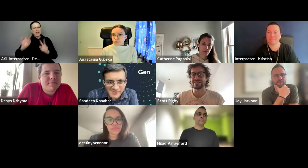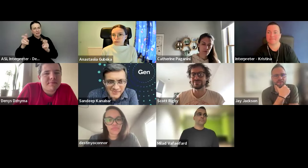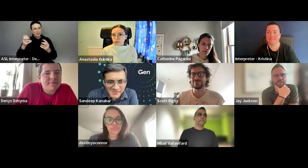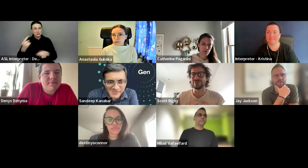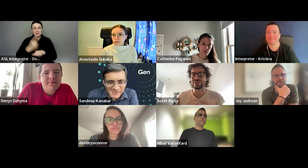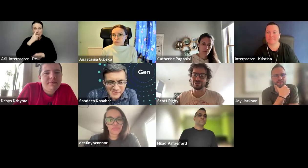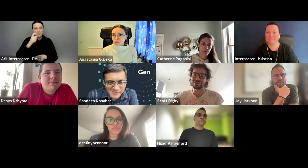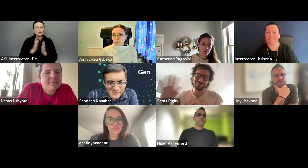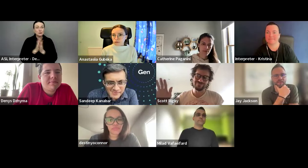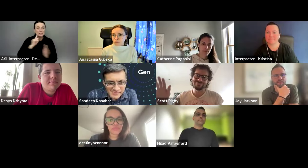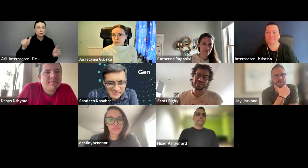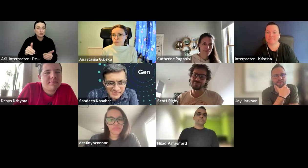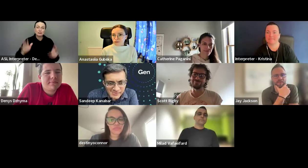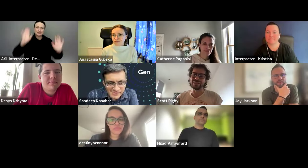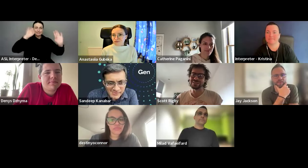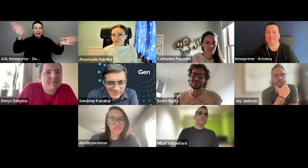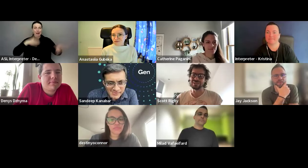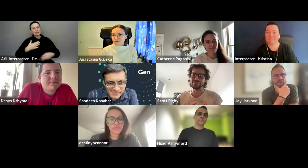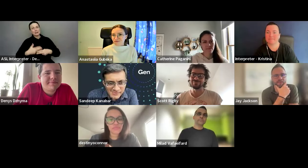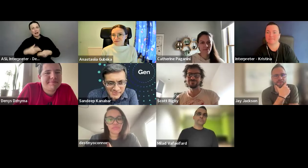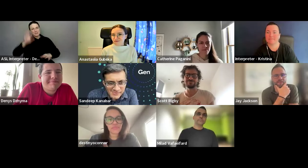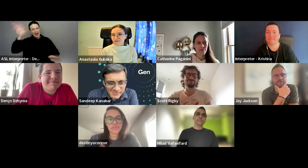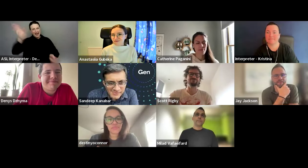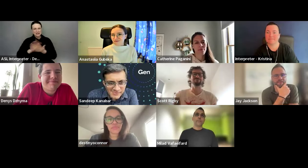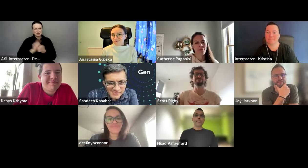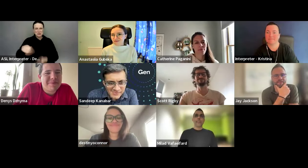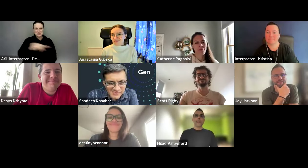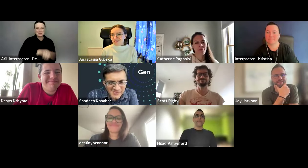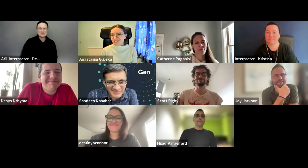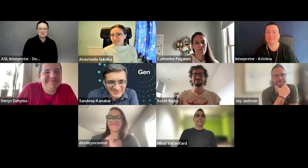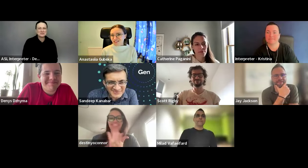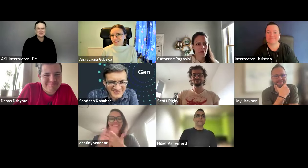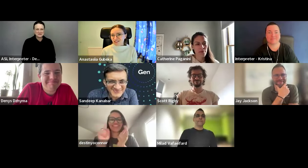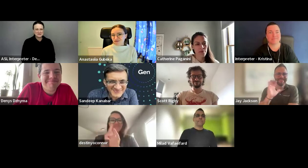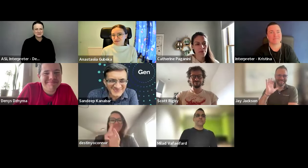since you asked for introductions, that's mine. And it's nice to meet you all.